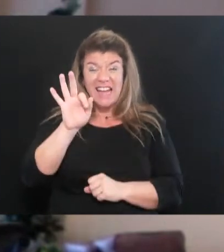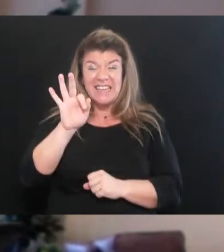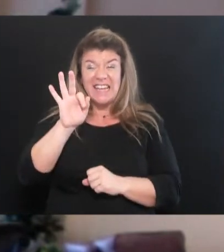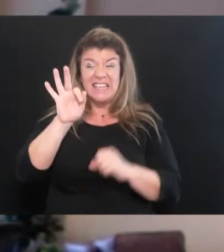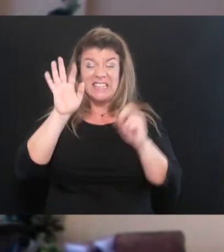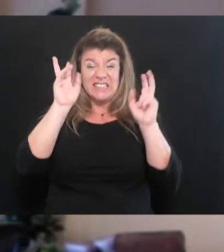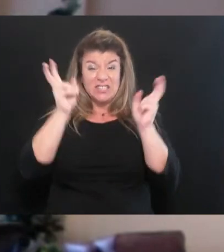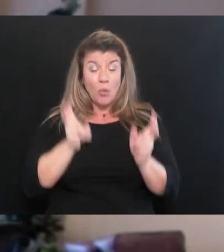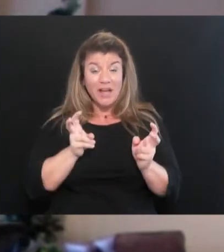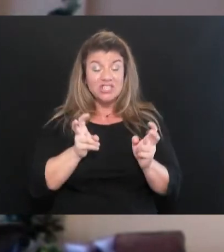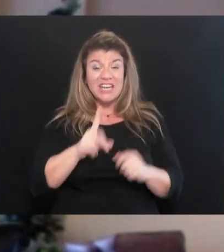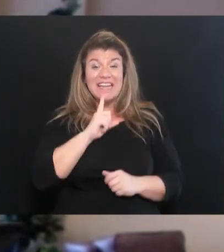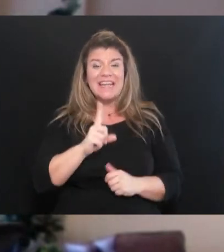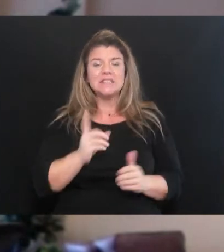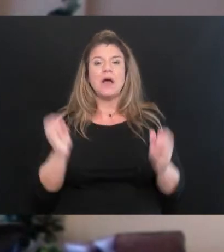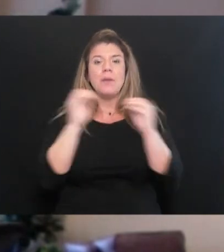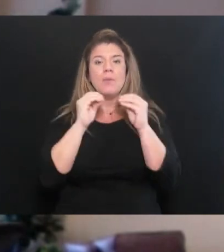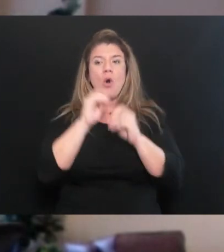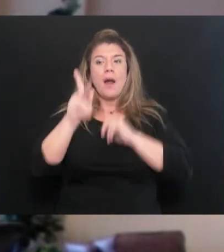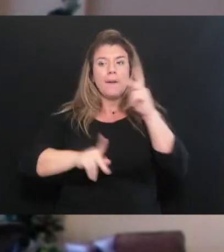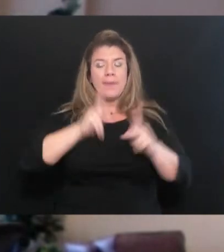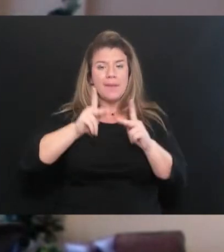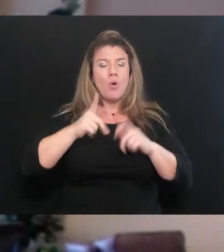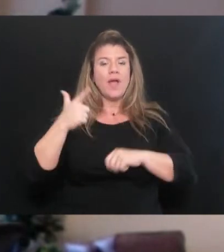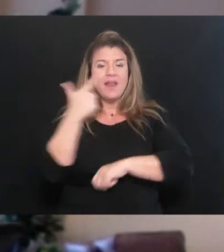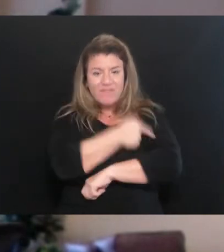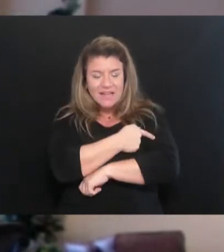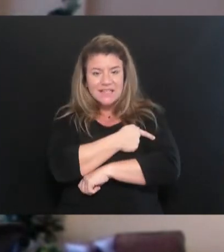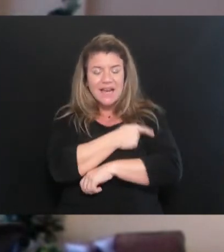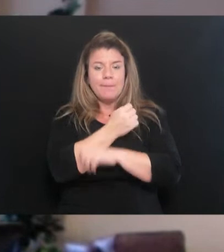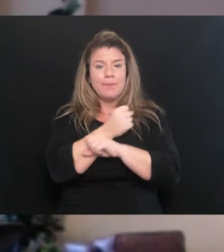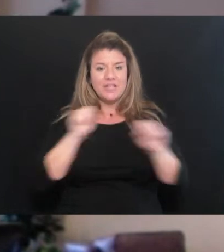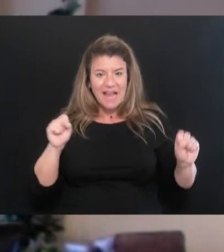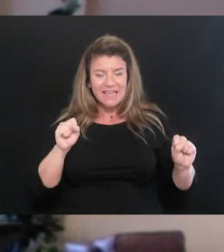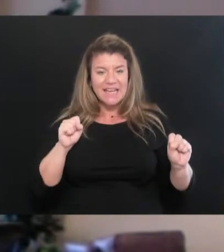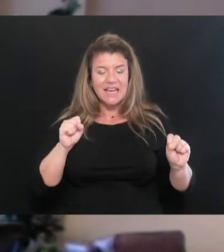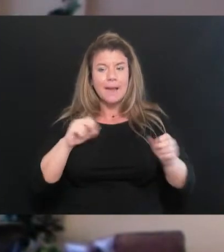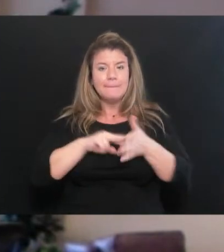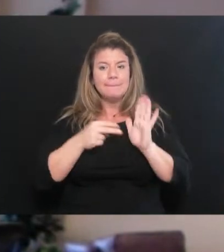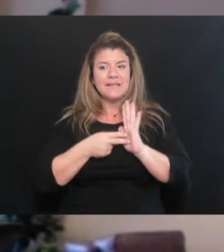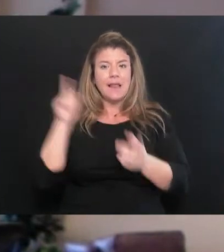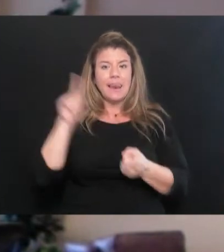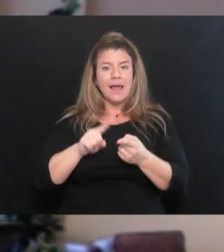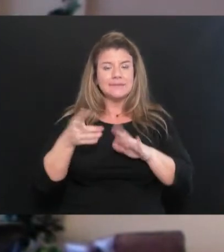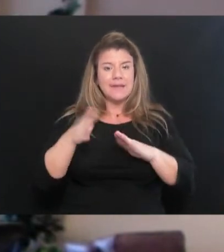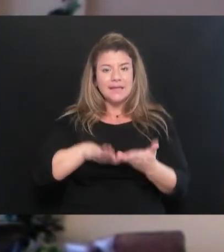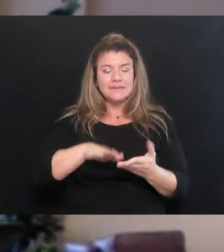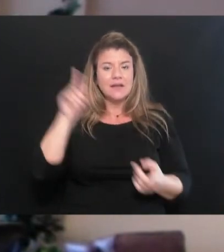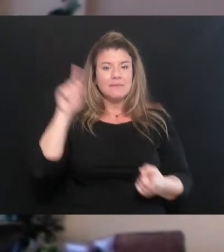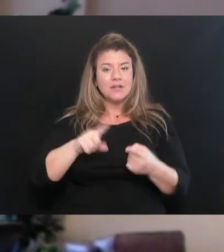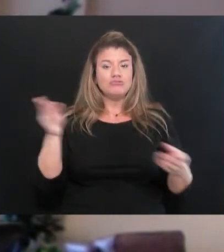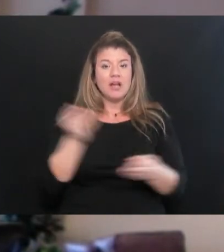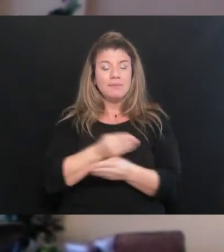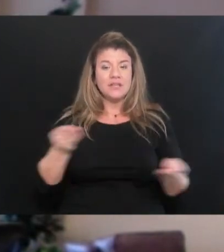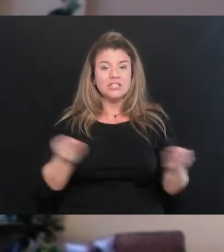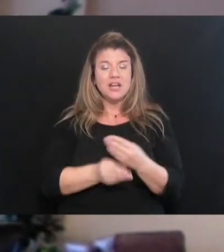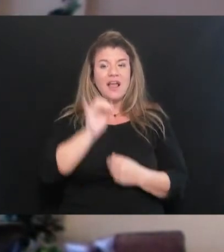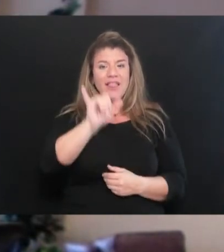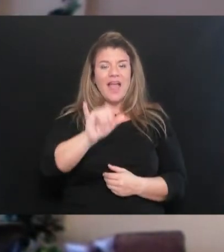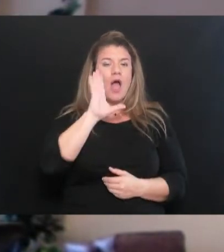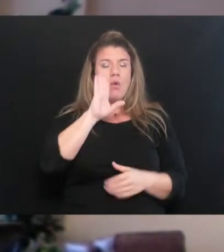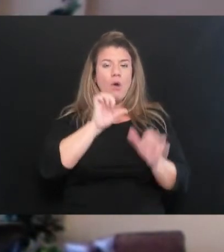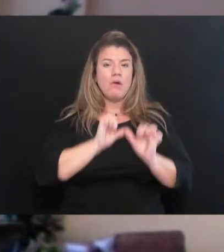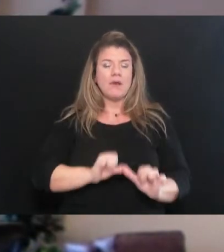crisis is more people getting vaccinated, being protected, fewer deaths, fewer transmission that will last